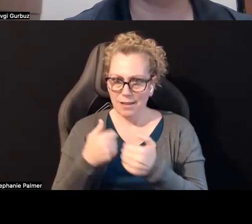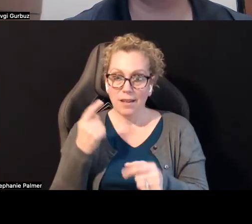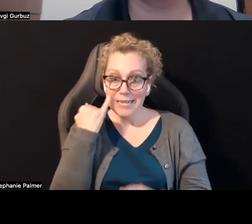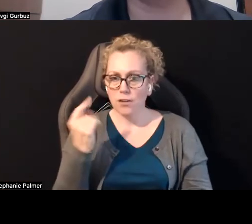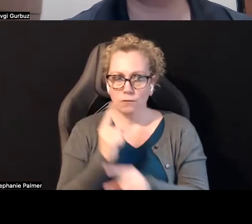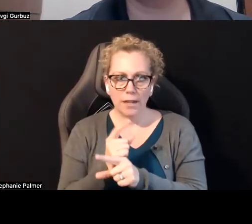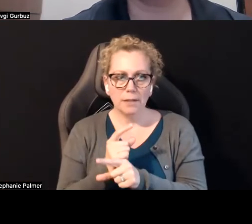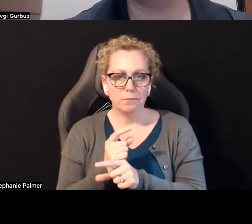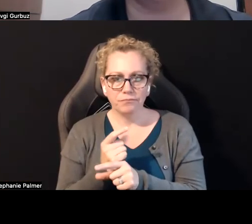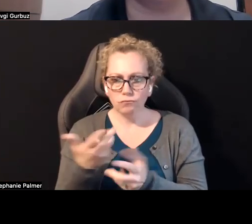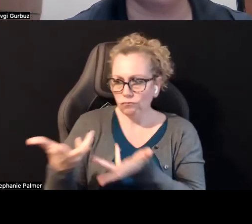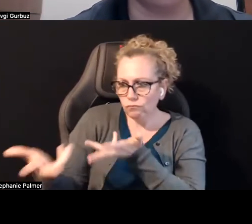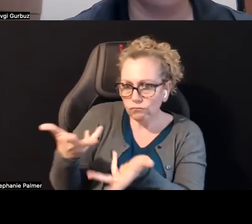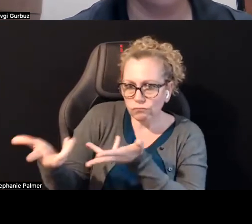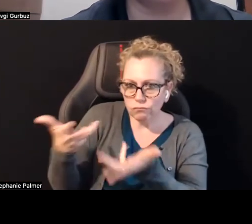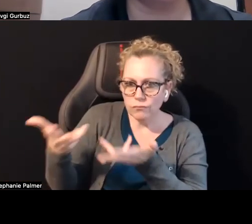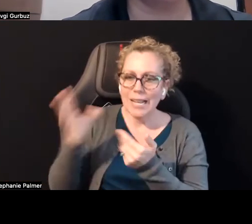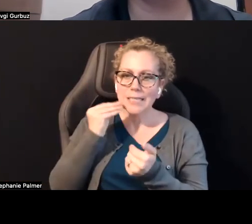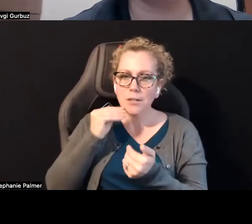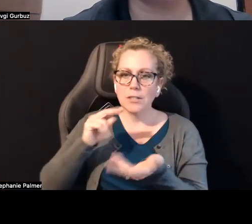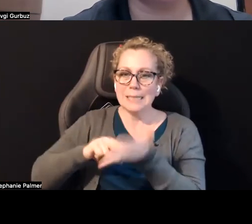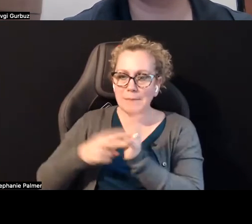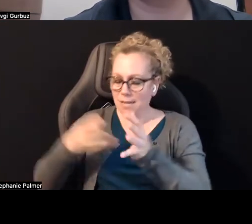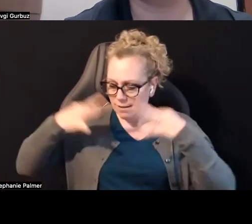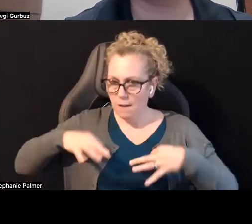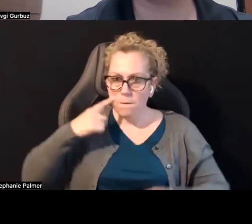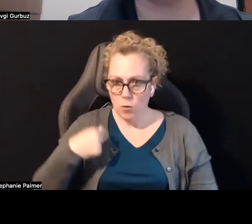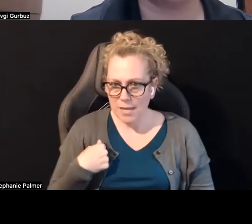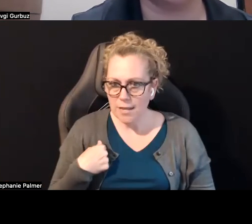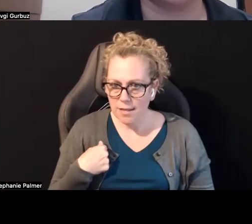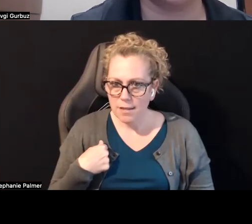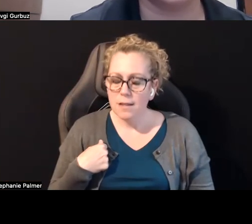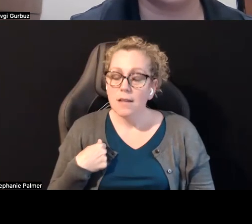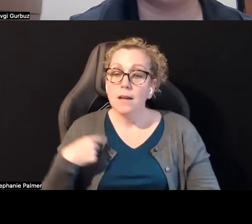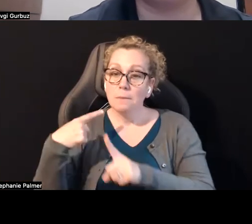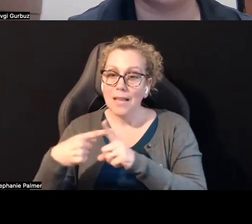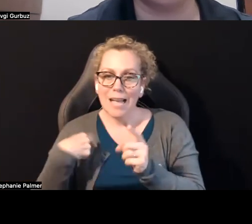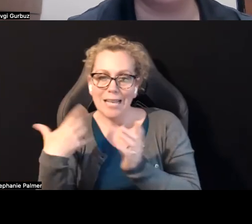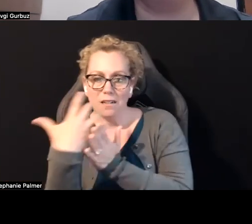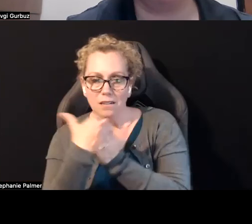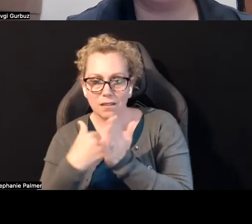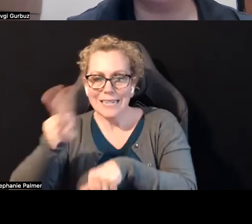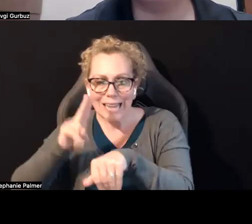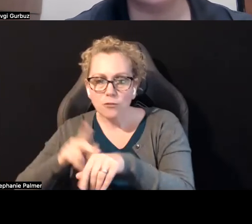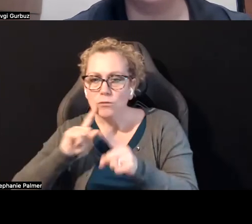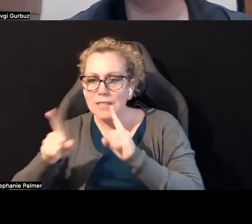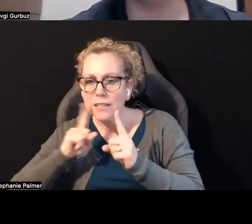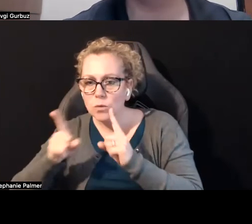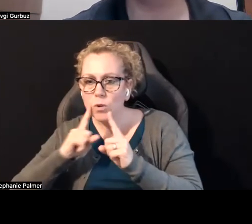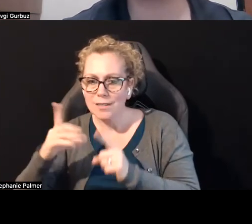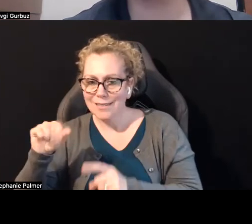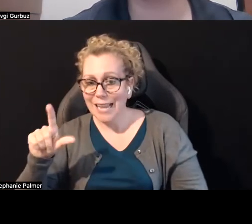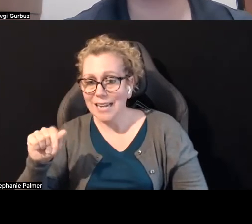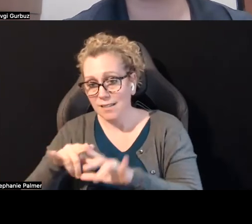of trying to make the experience meaningful while also acquiring natural discourse to the extent possible.